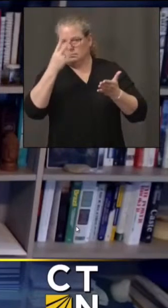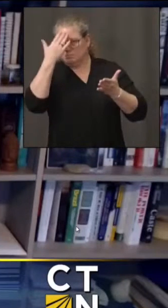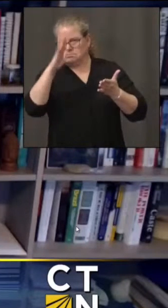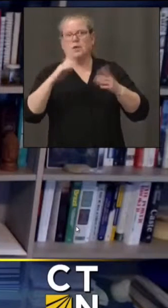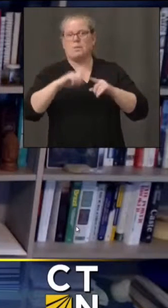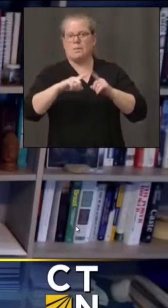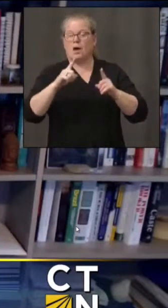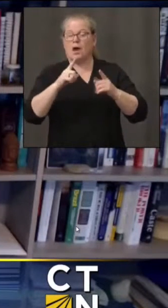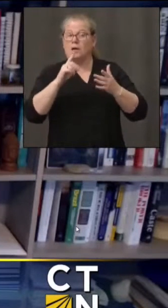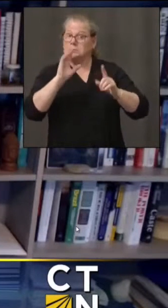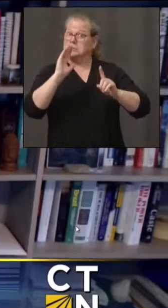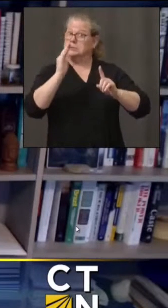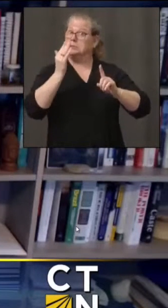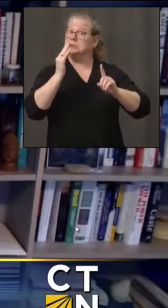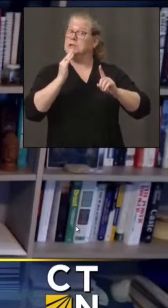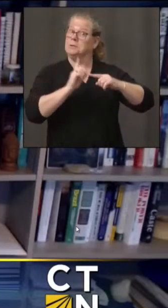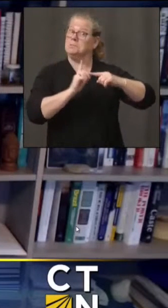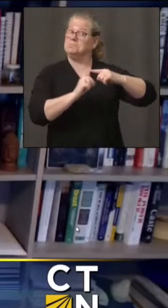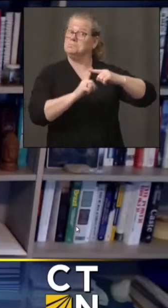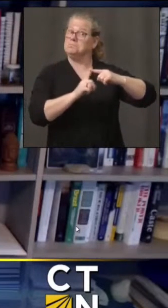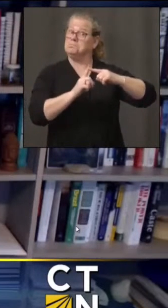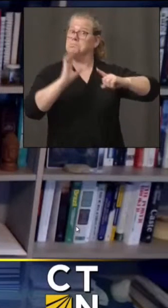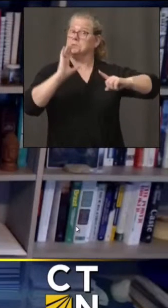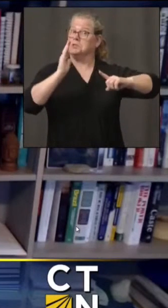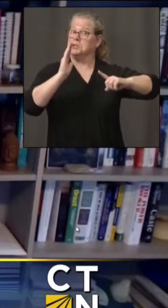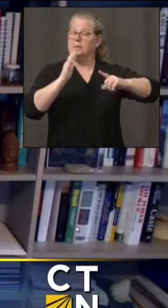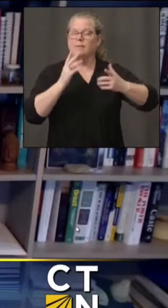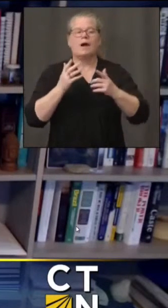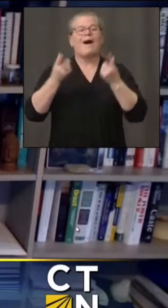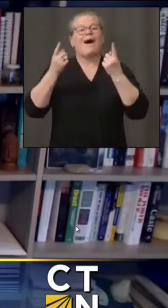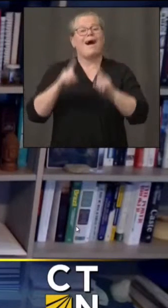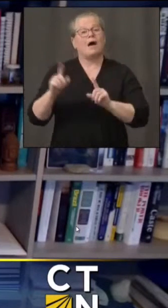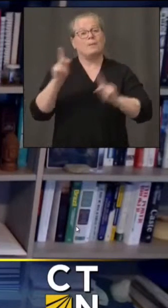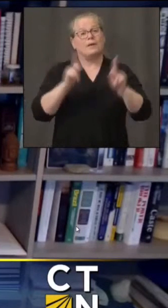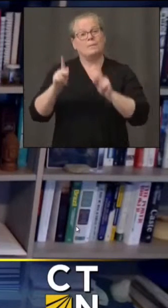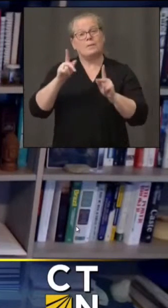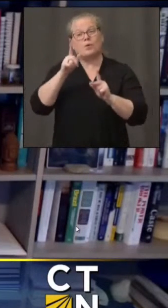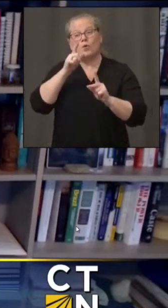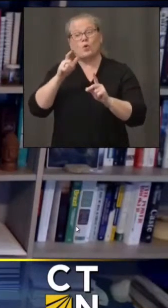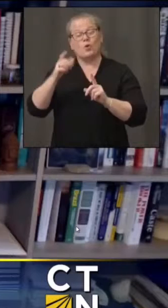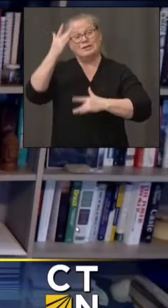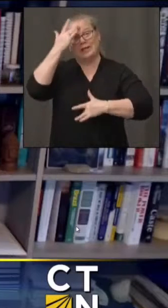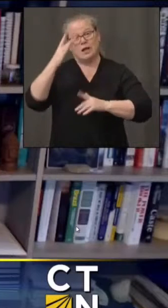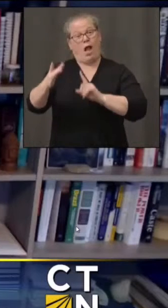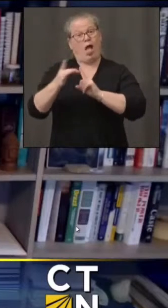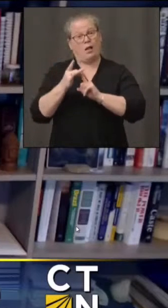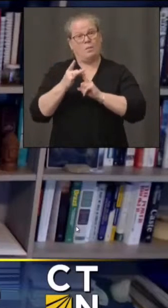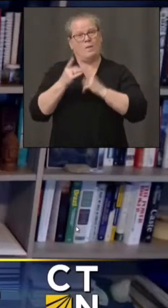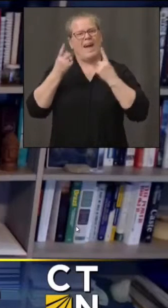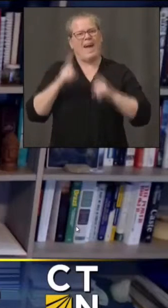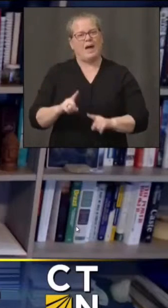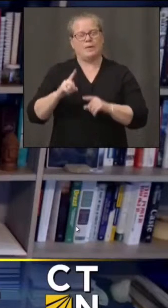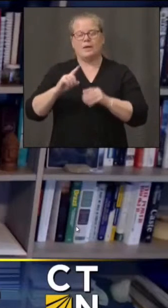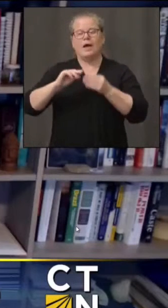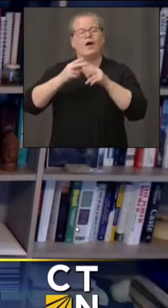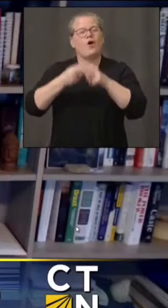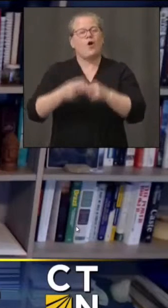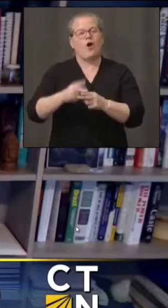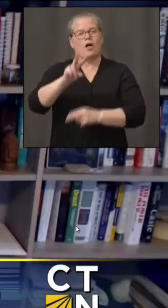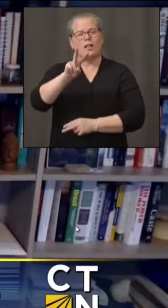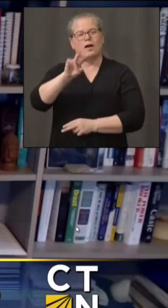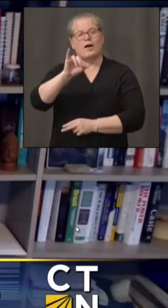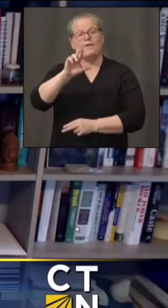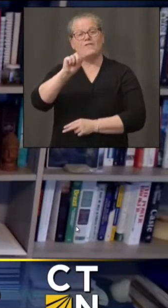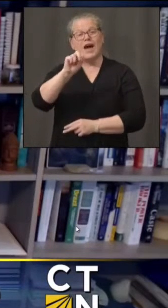this disease is really those people have high viral loads, and that virus is, large loads of virus is making